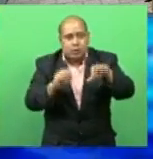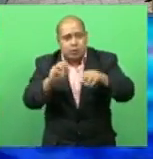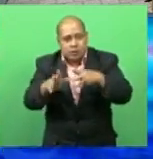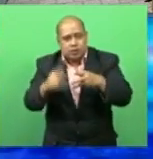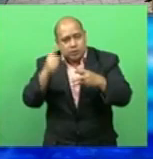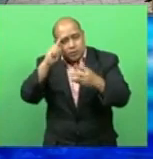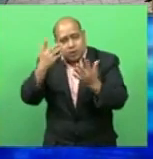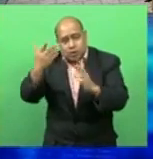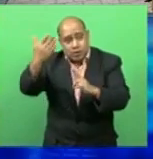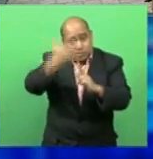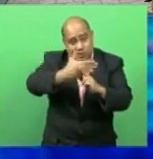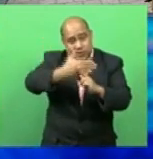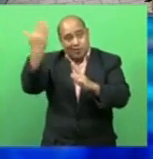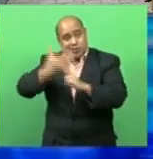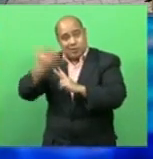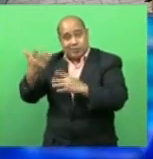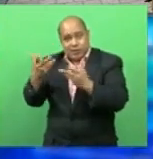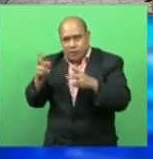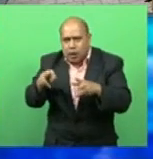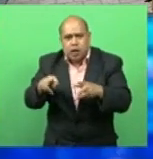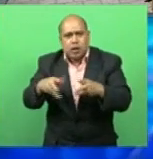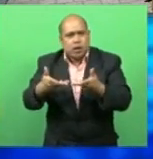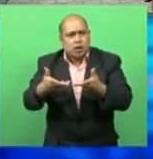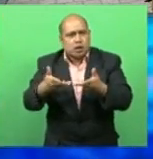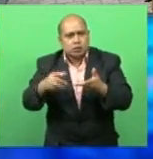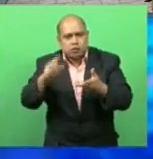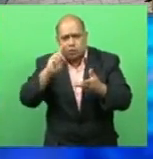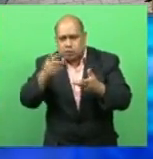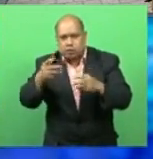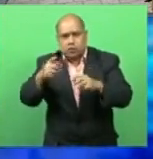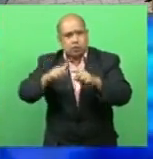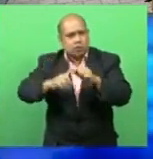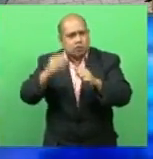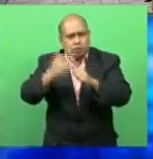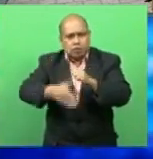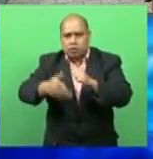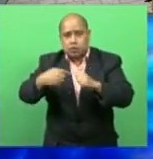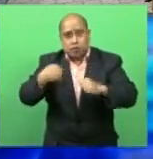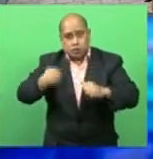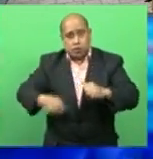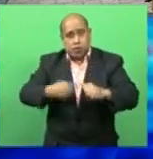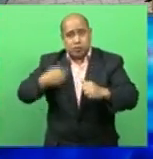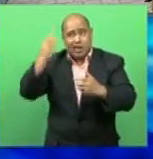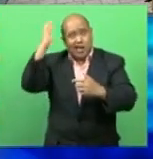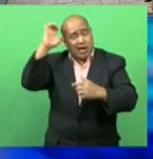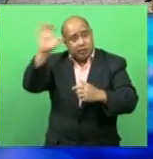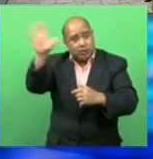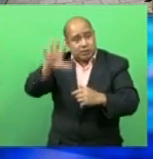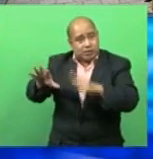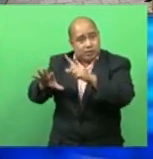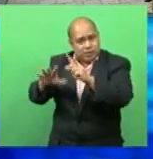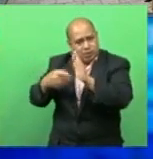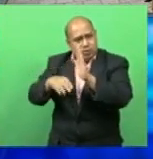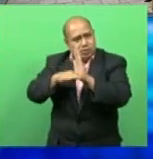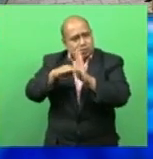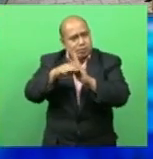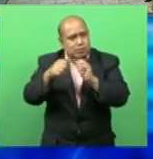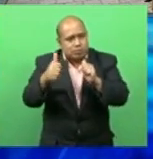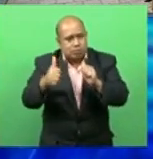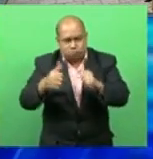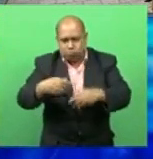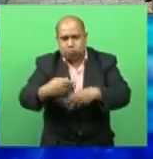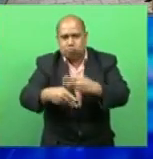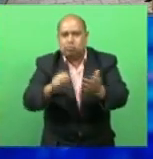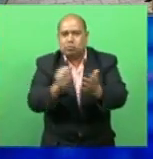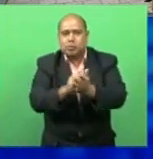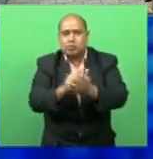looking at a few countries that never imposed them. Sweden, their bars, shops and restaurants have remained open throughout, but there is debate about